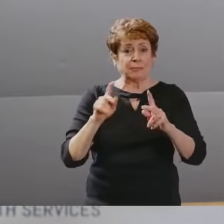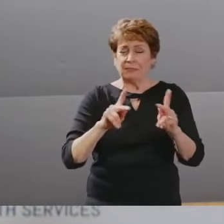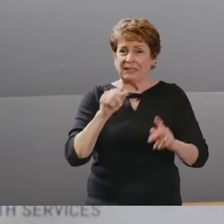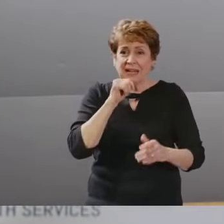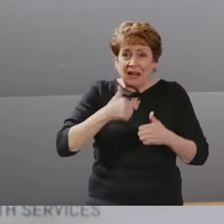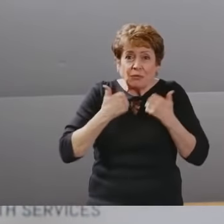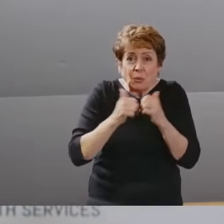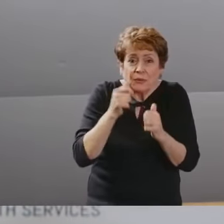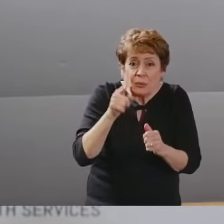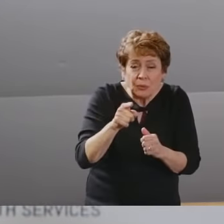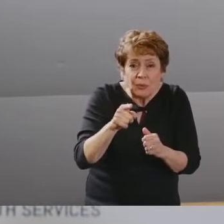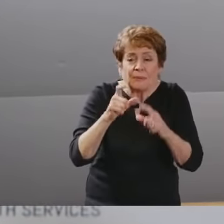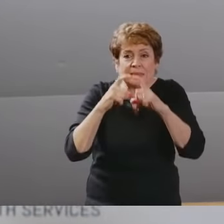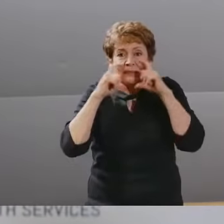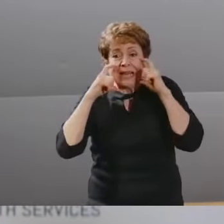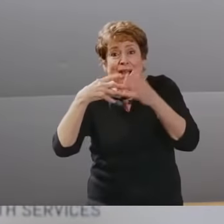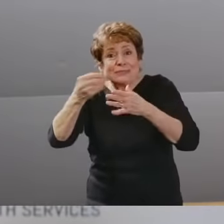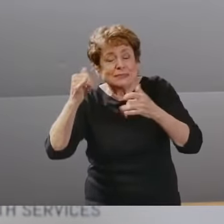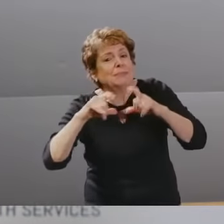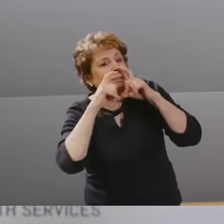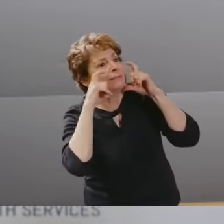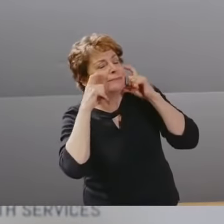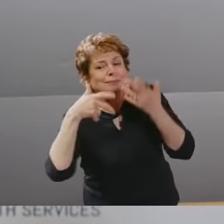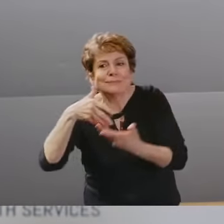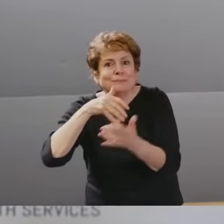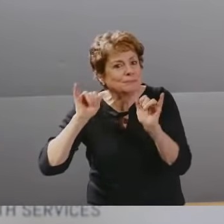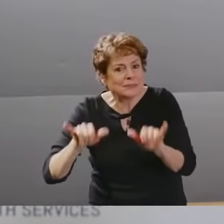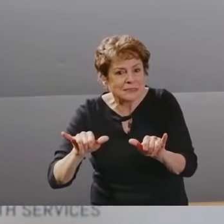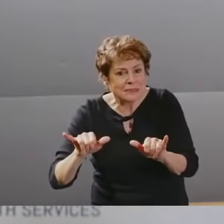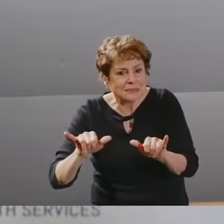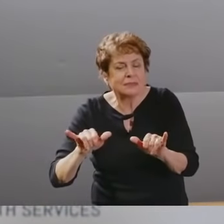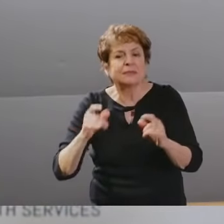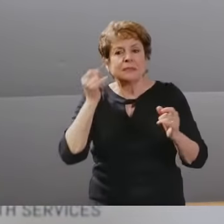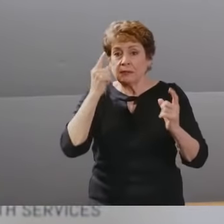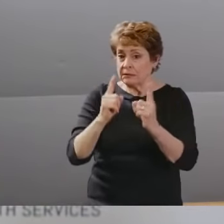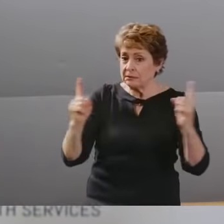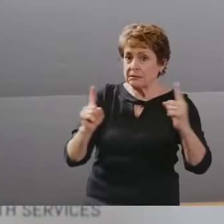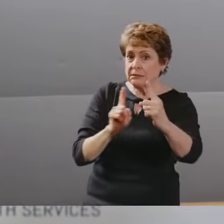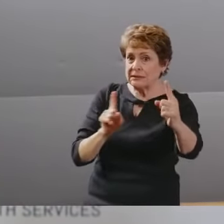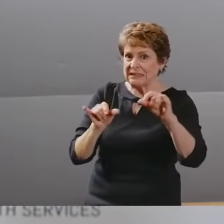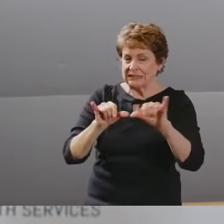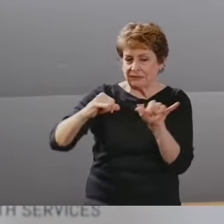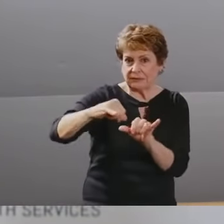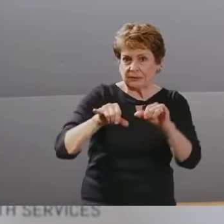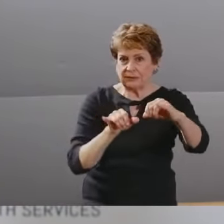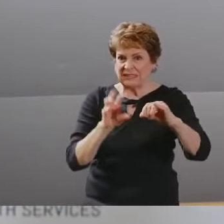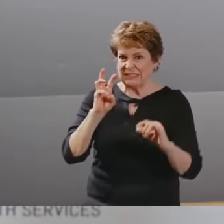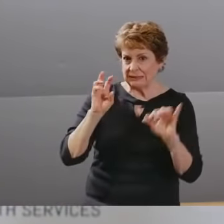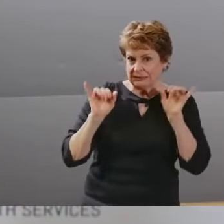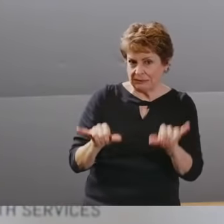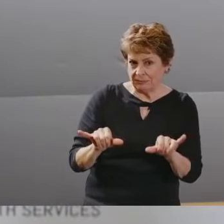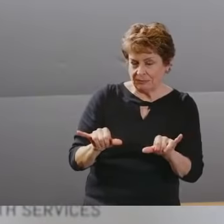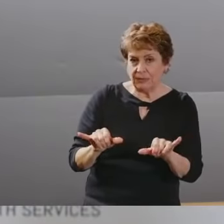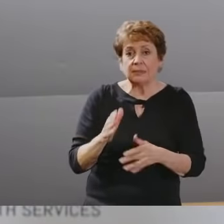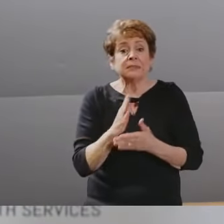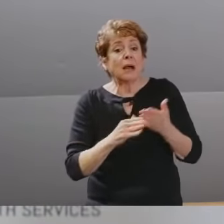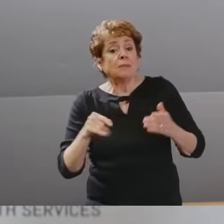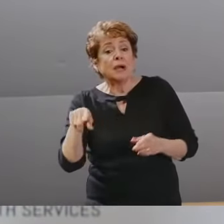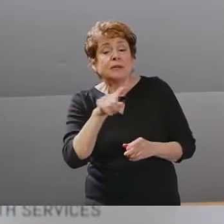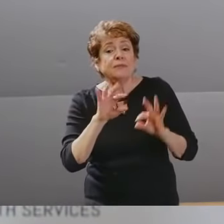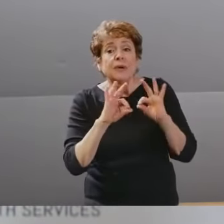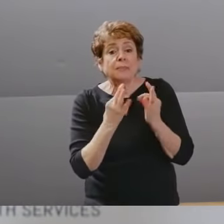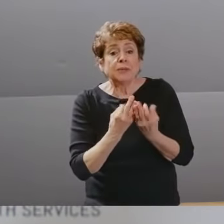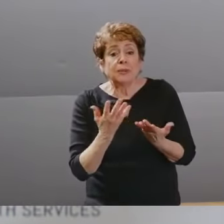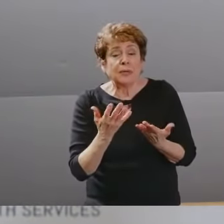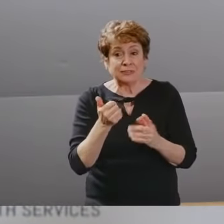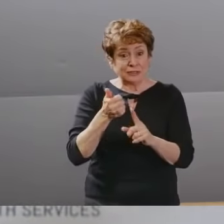staying physically distanced, washing your hands frequently, and celebrating virtually with your loved ones if you are higher risk,